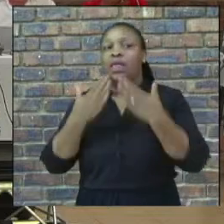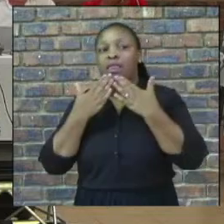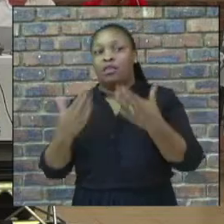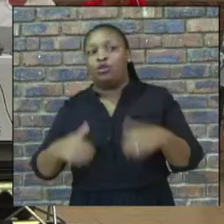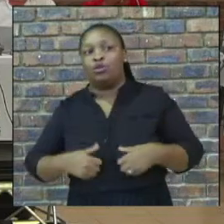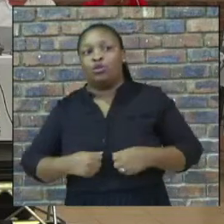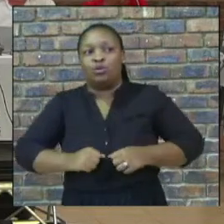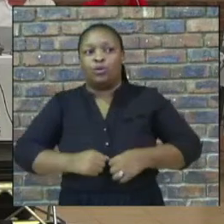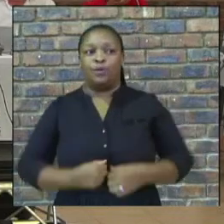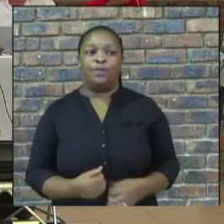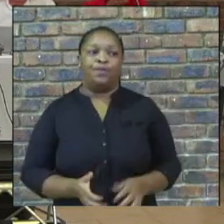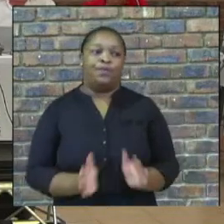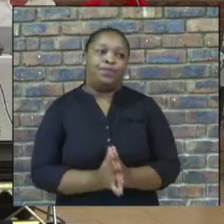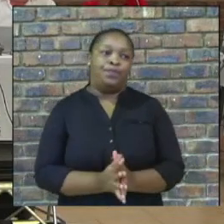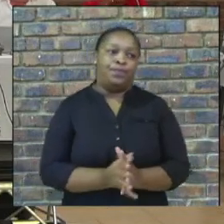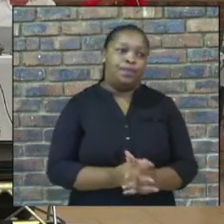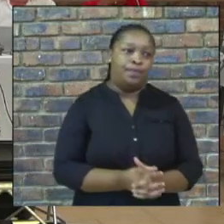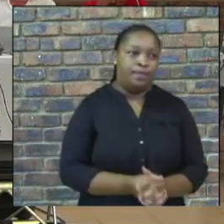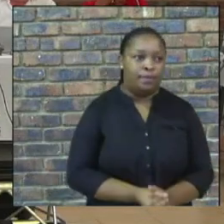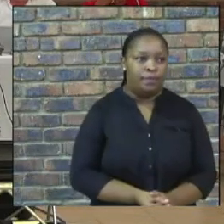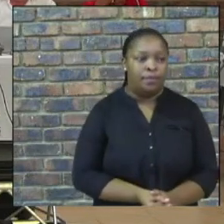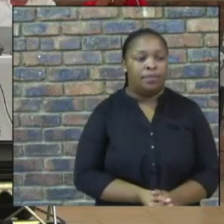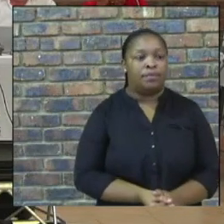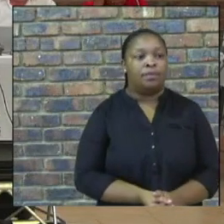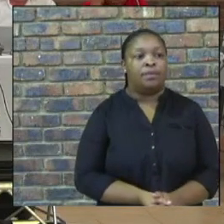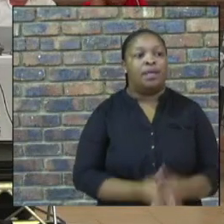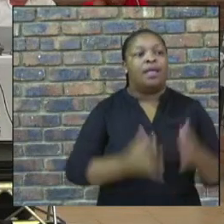A ke re le mo tlile re wa department.